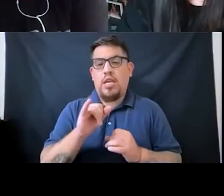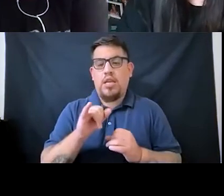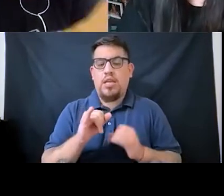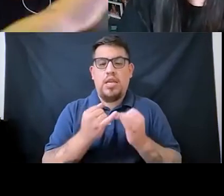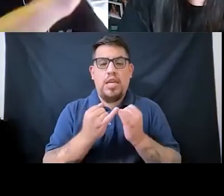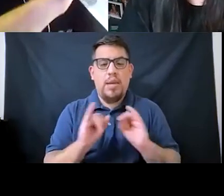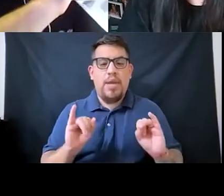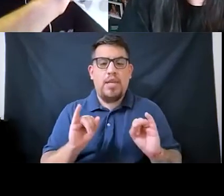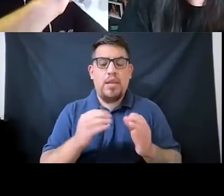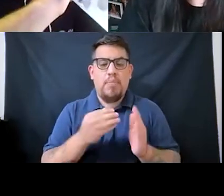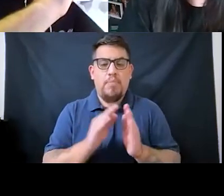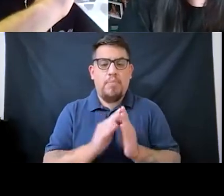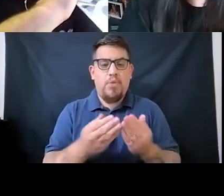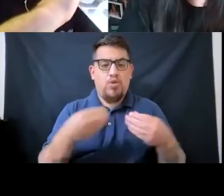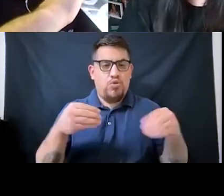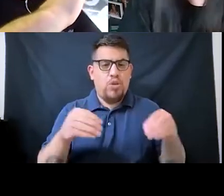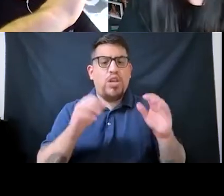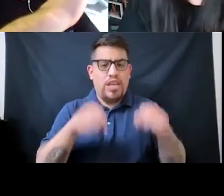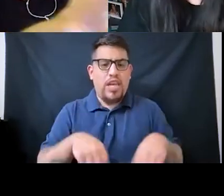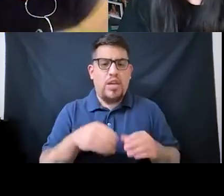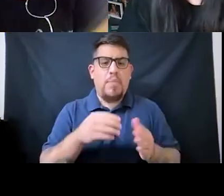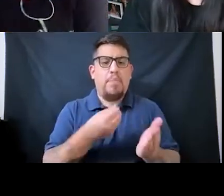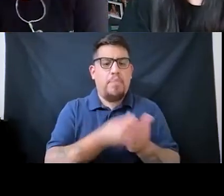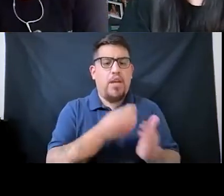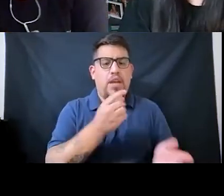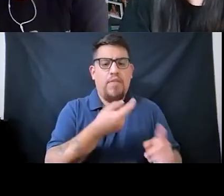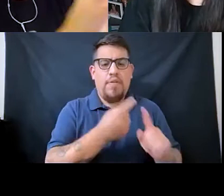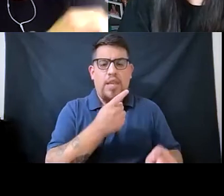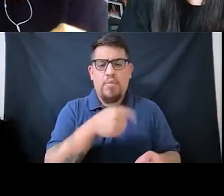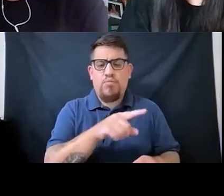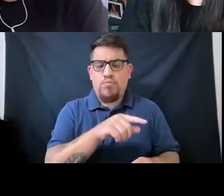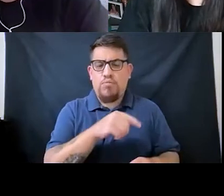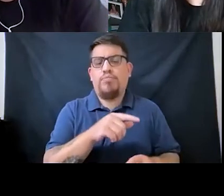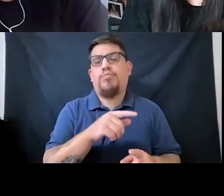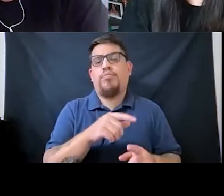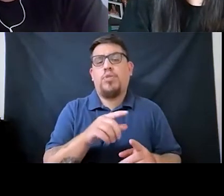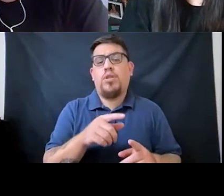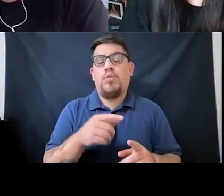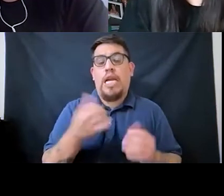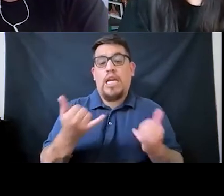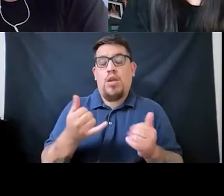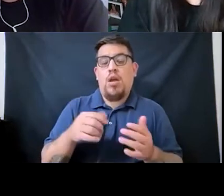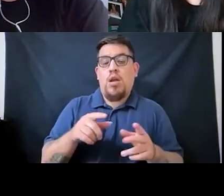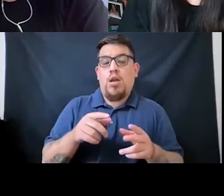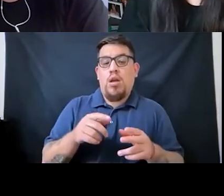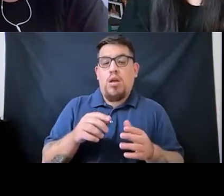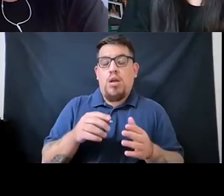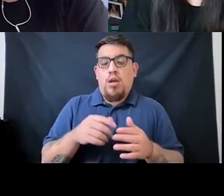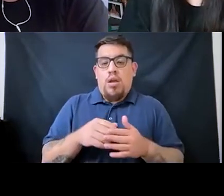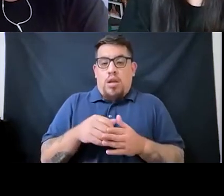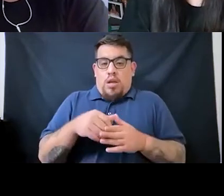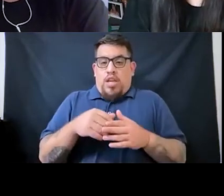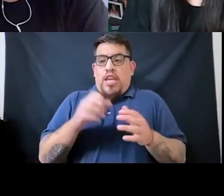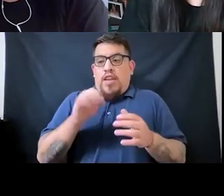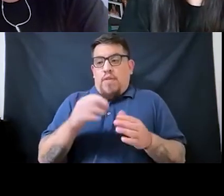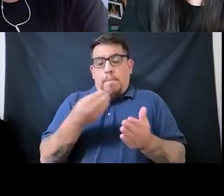Barnes & Noble on our website. So you can order it through that or a bookshop. Right now, our publisher has a deal that if you buy a book through their website,